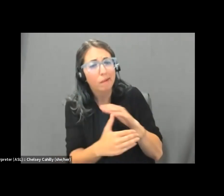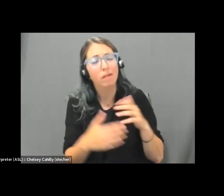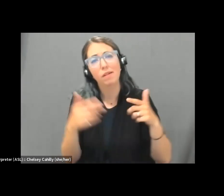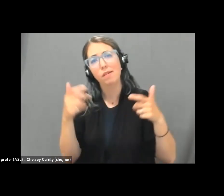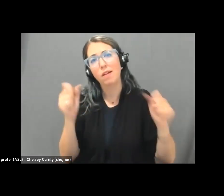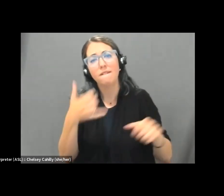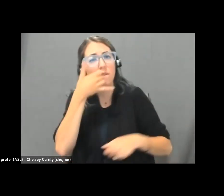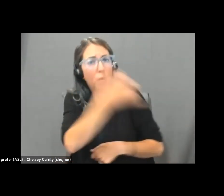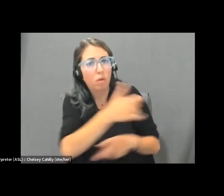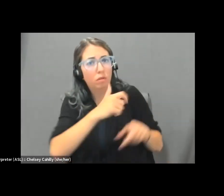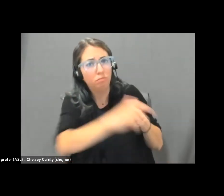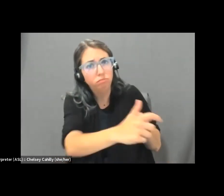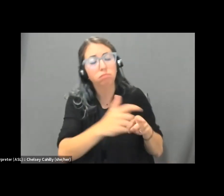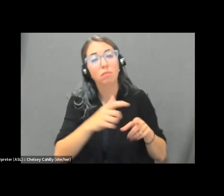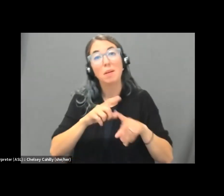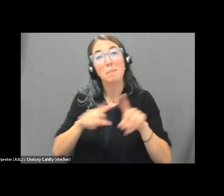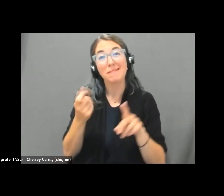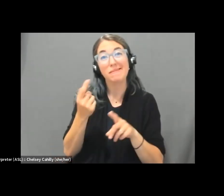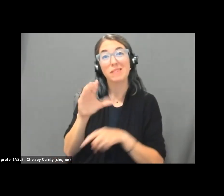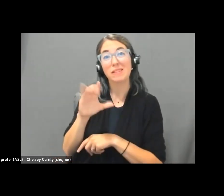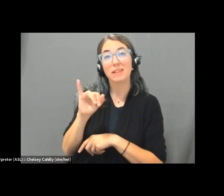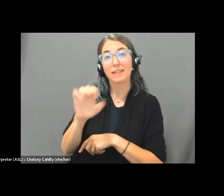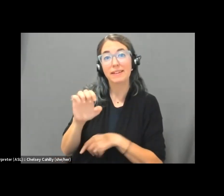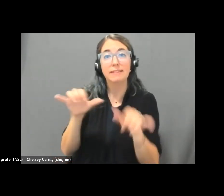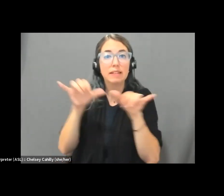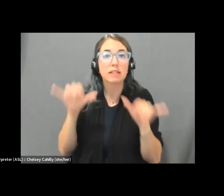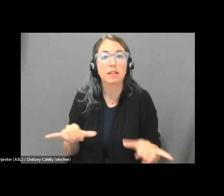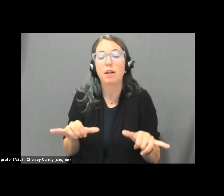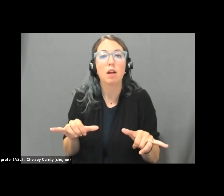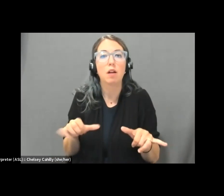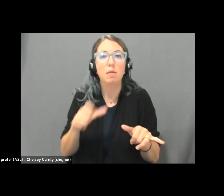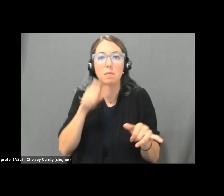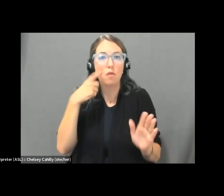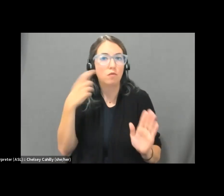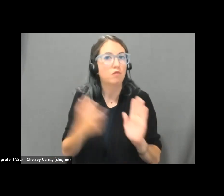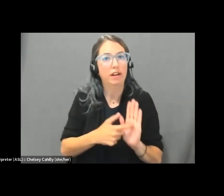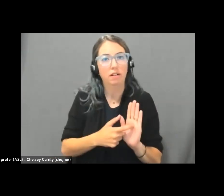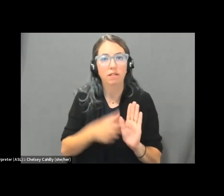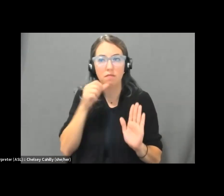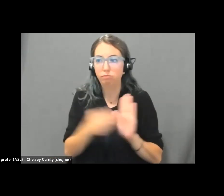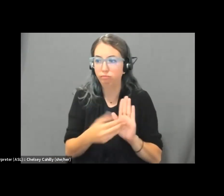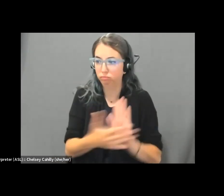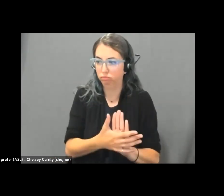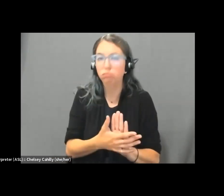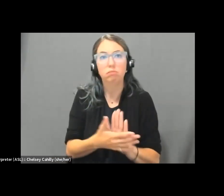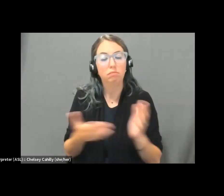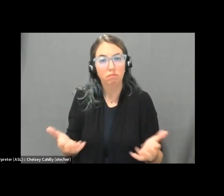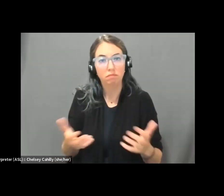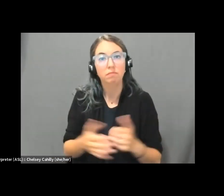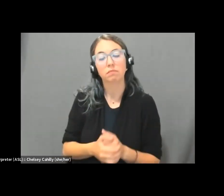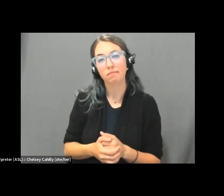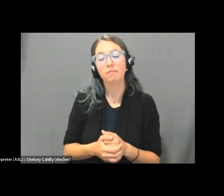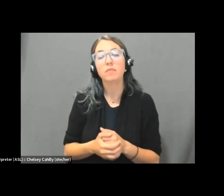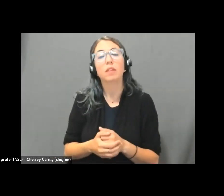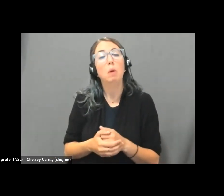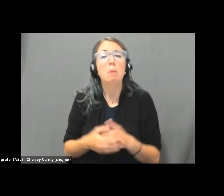tracked technologically through the CIE system. Over time, if that out-of-network provider is receiving a lot of action